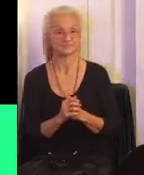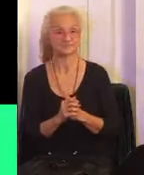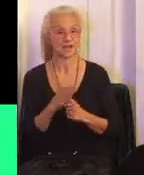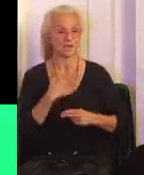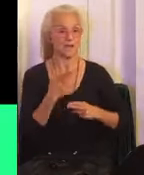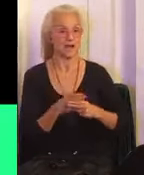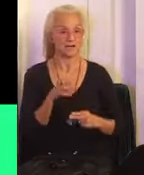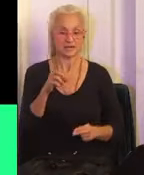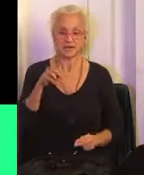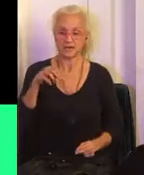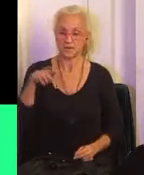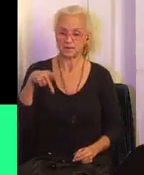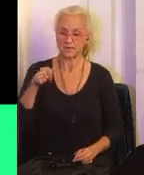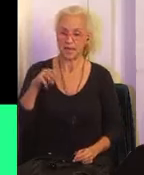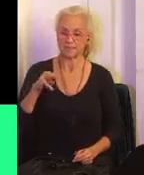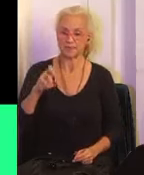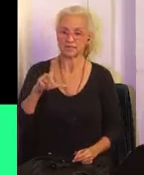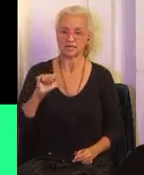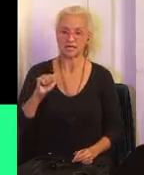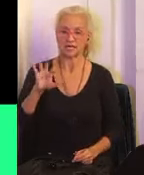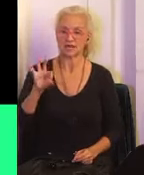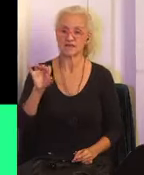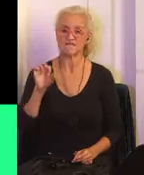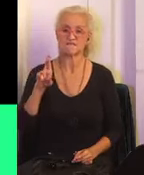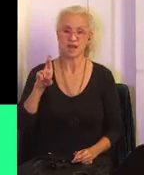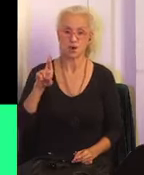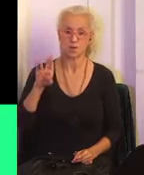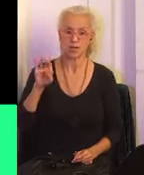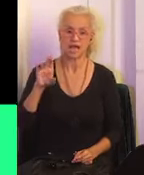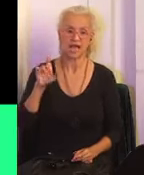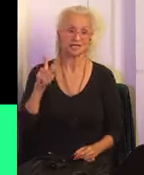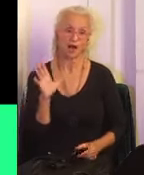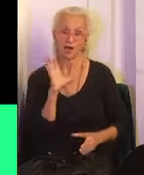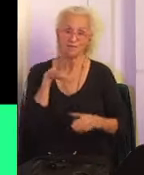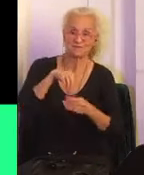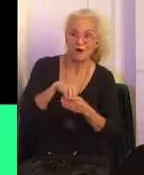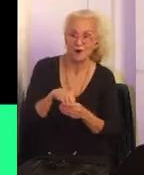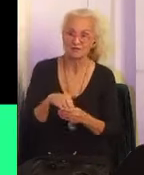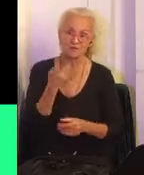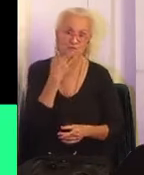My name is Pamela Fairbanks, and I am part of your birthday ministry